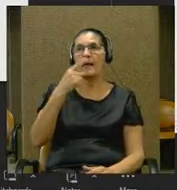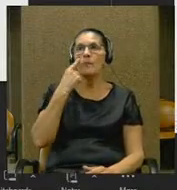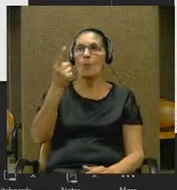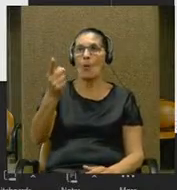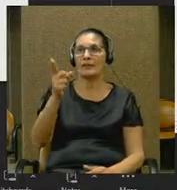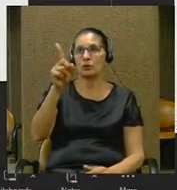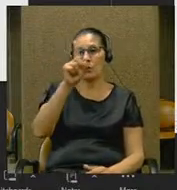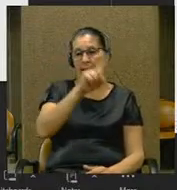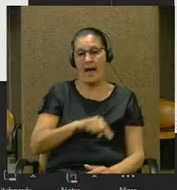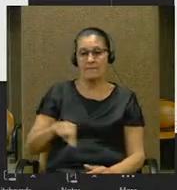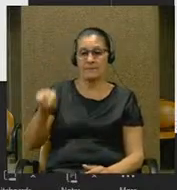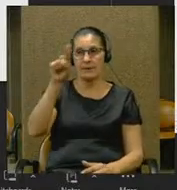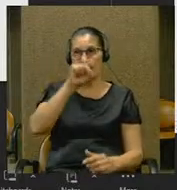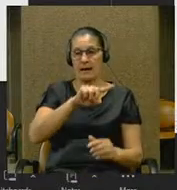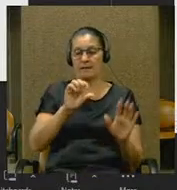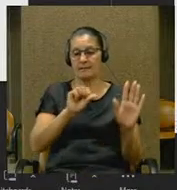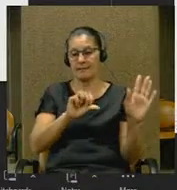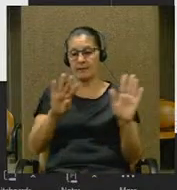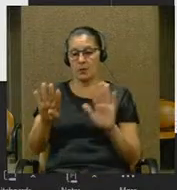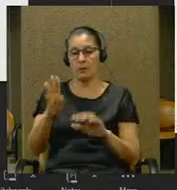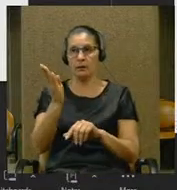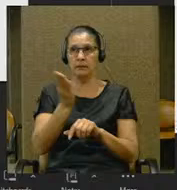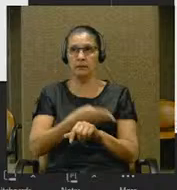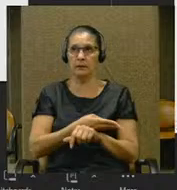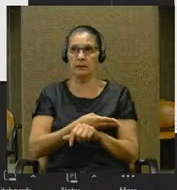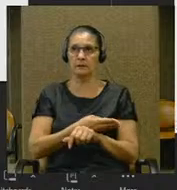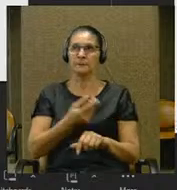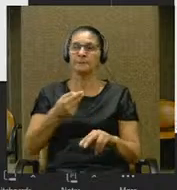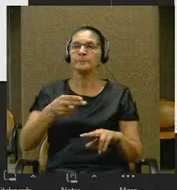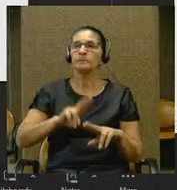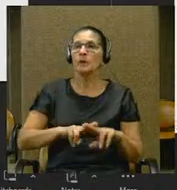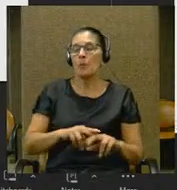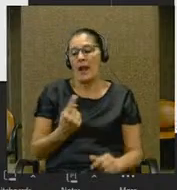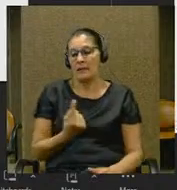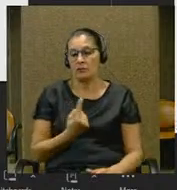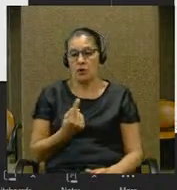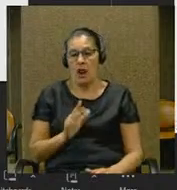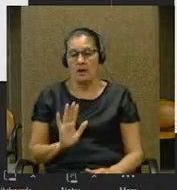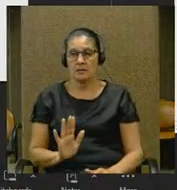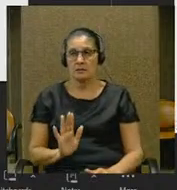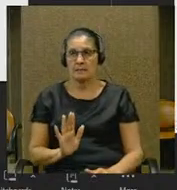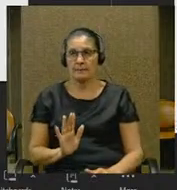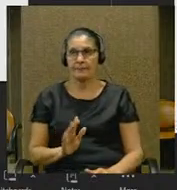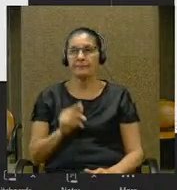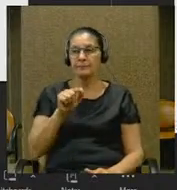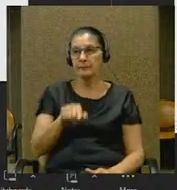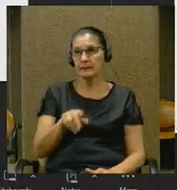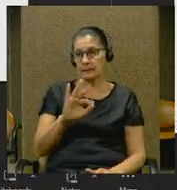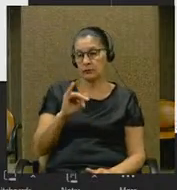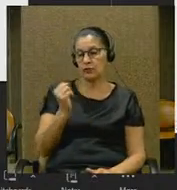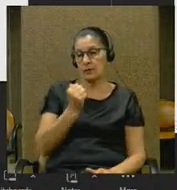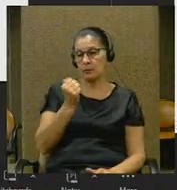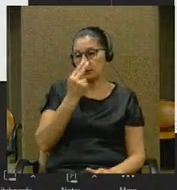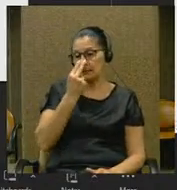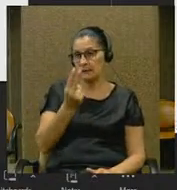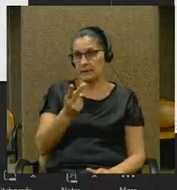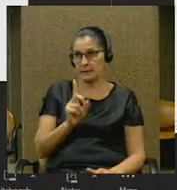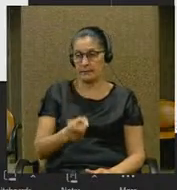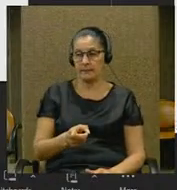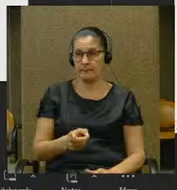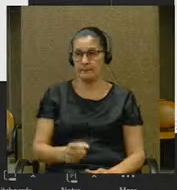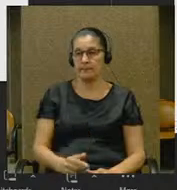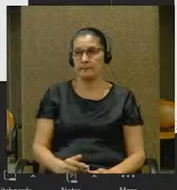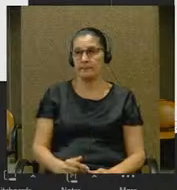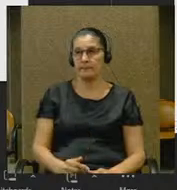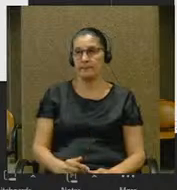69% of people die alone. And this is one of the really important lessons we've learned, is how important it is